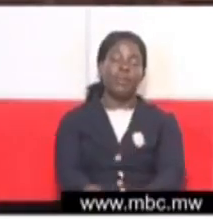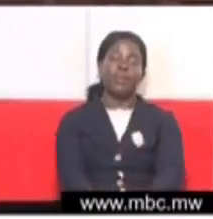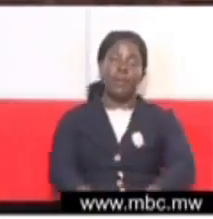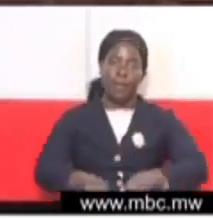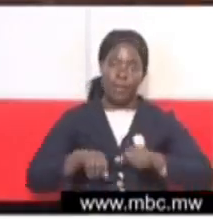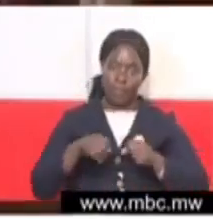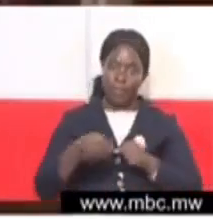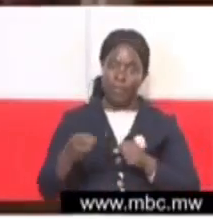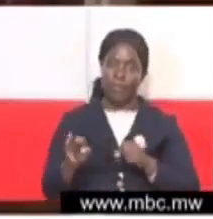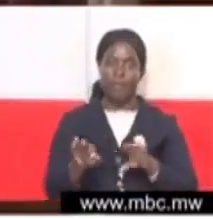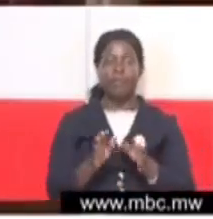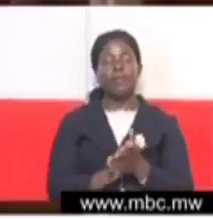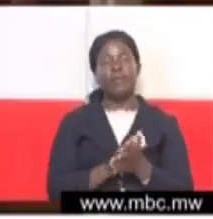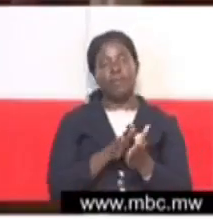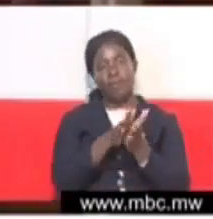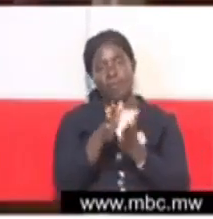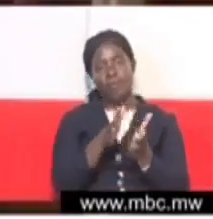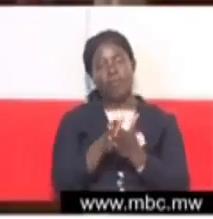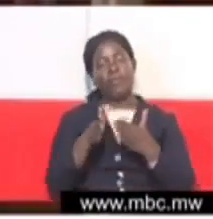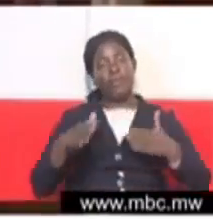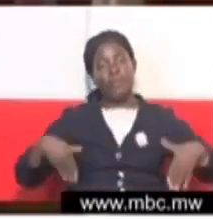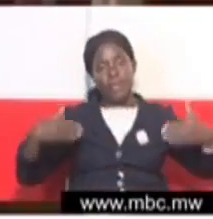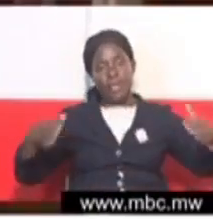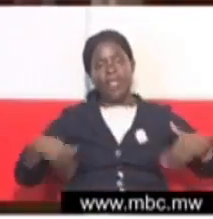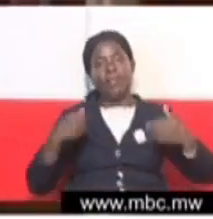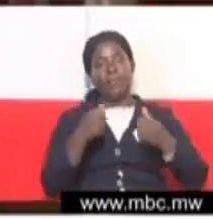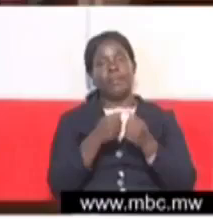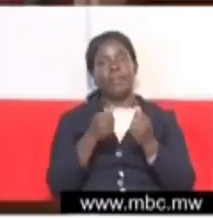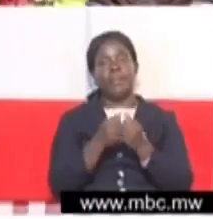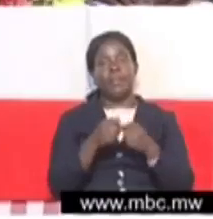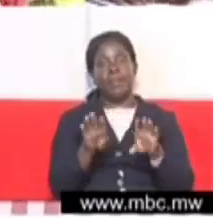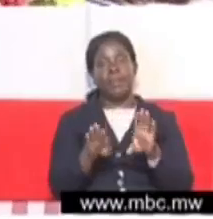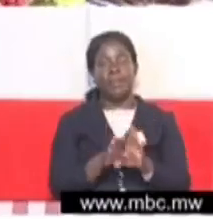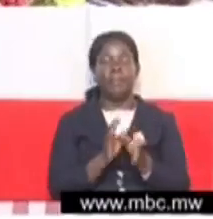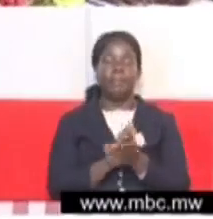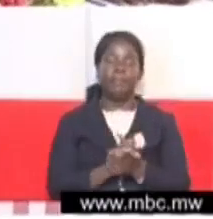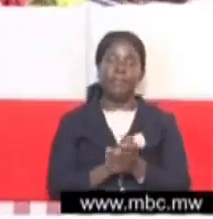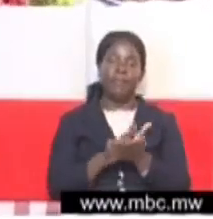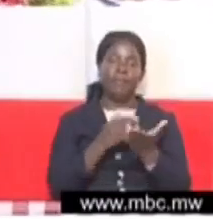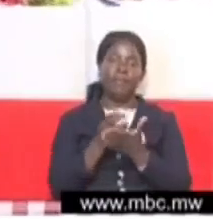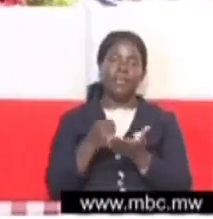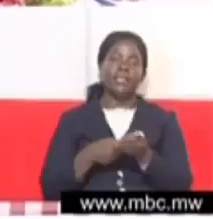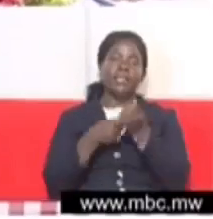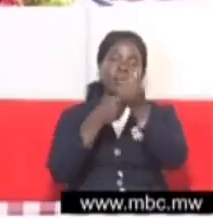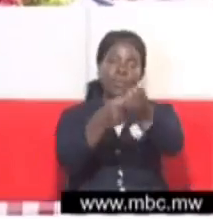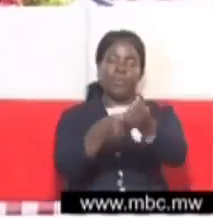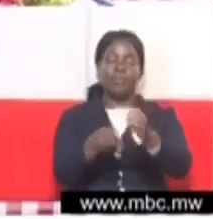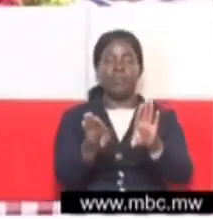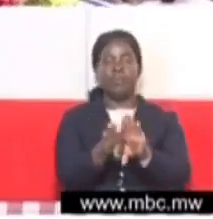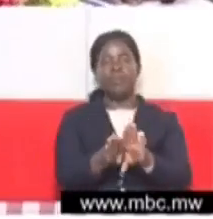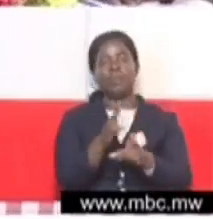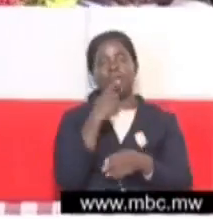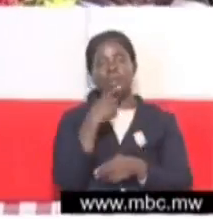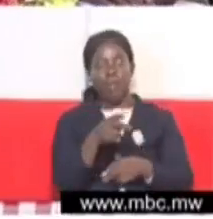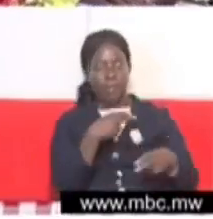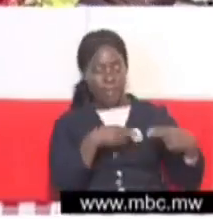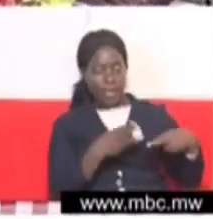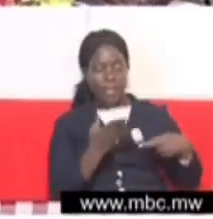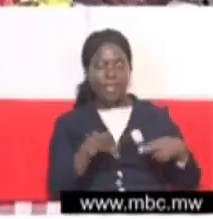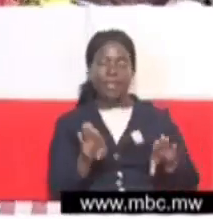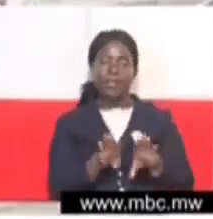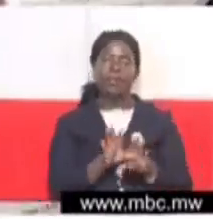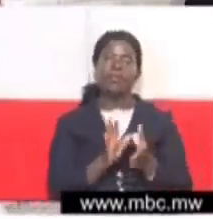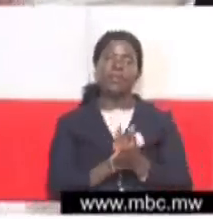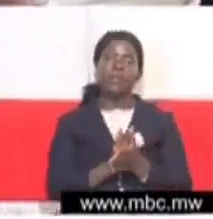Mwale, expressed gratitude to Kinder Notif for their support and highlighted challenges that other stakeholders could